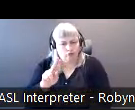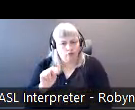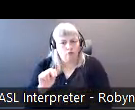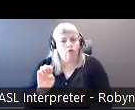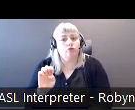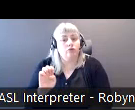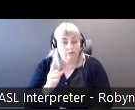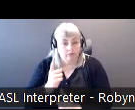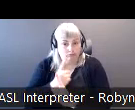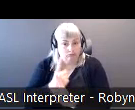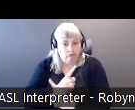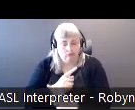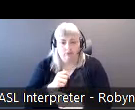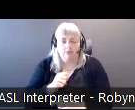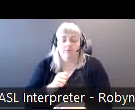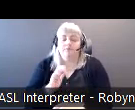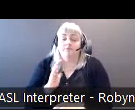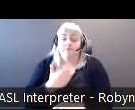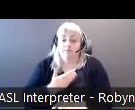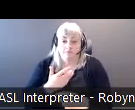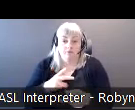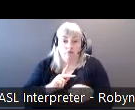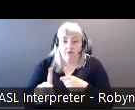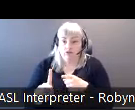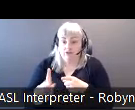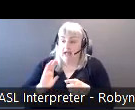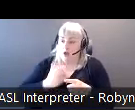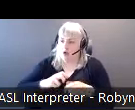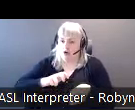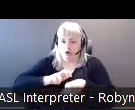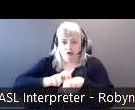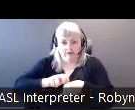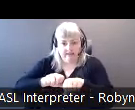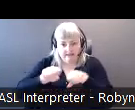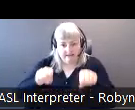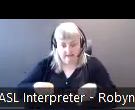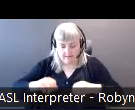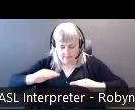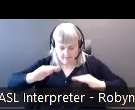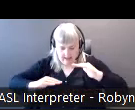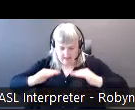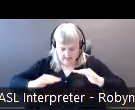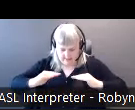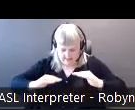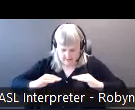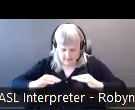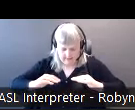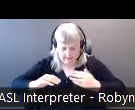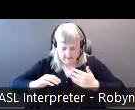in the helping profession are our nervous systems, our balance, our equanimity. So